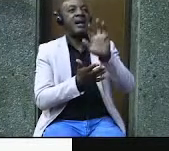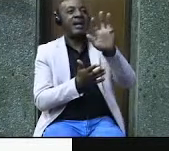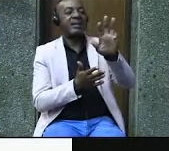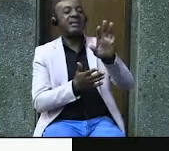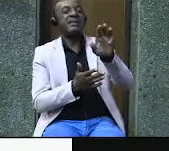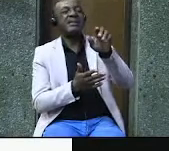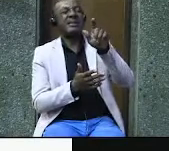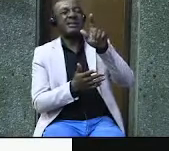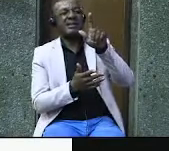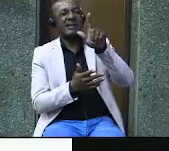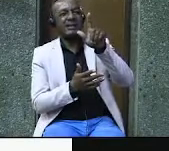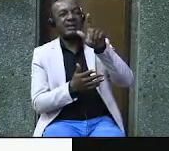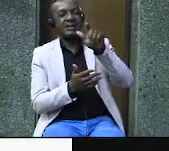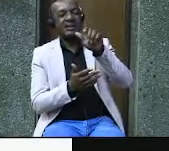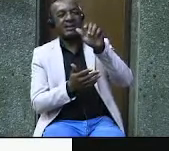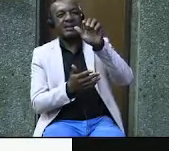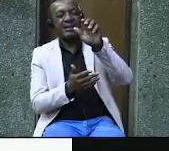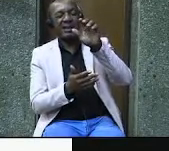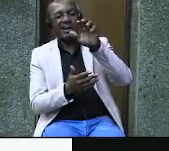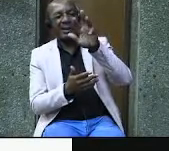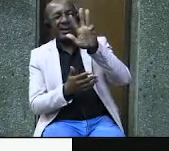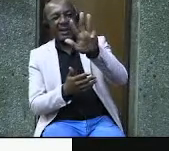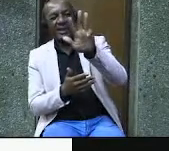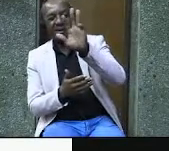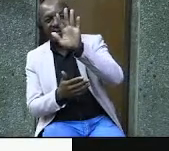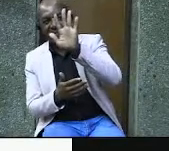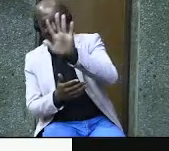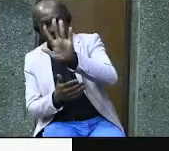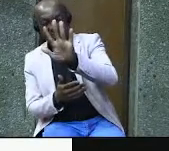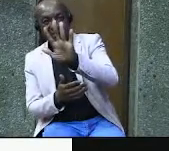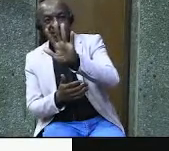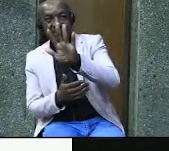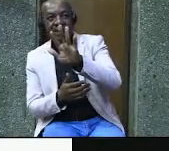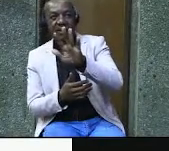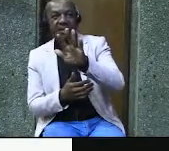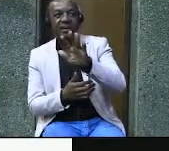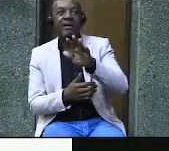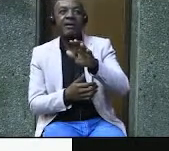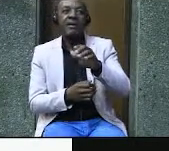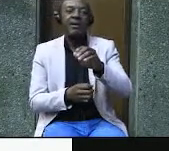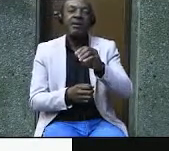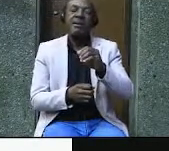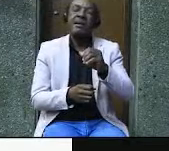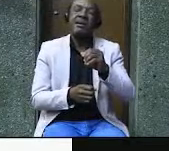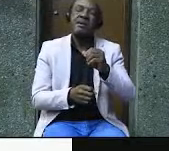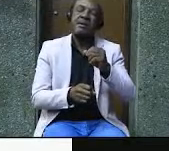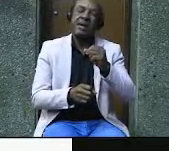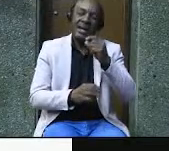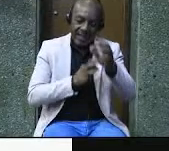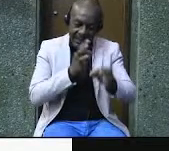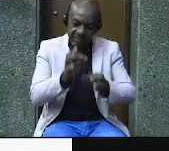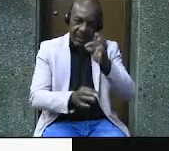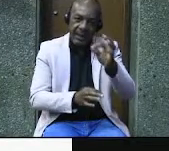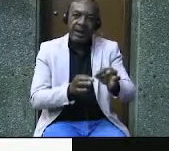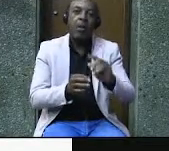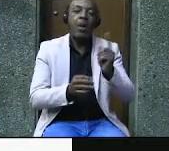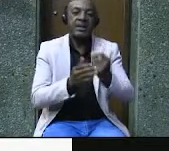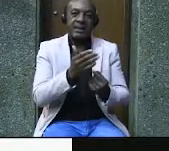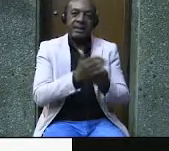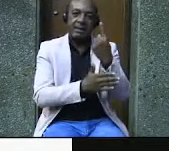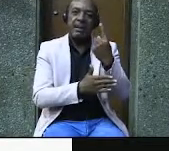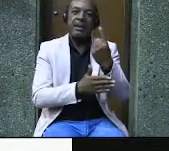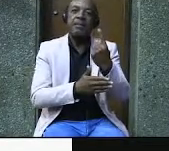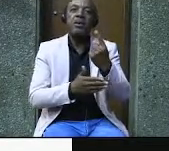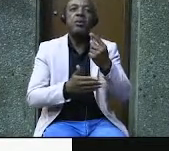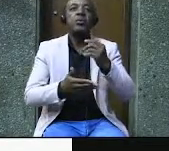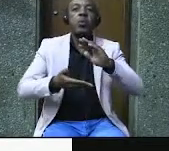with the public purpose aspect. It does not deal with the public interest. So